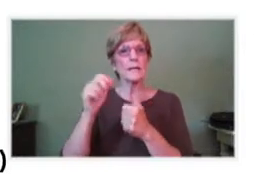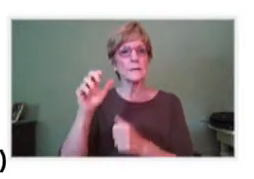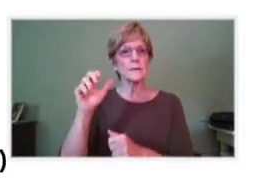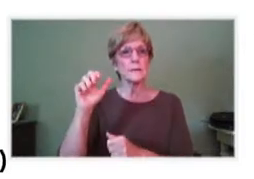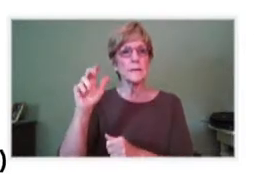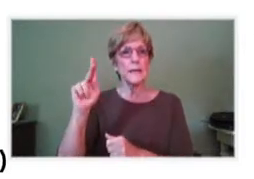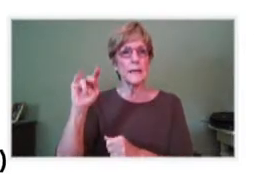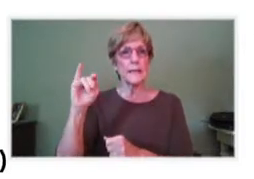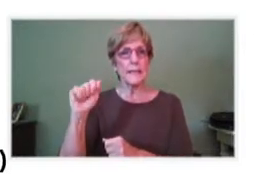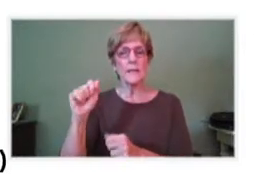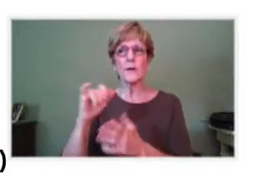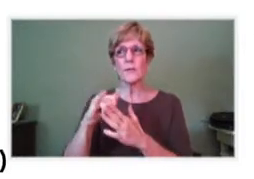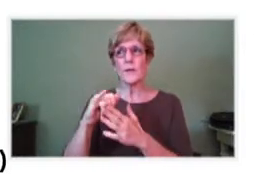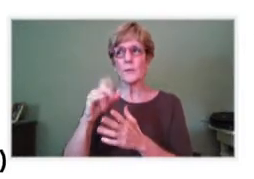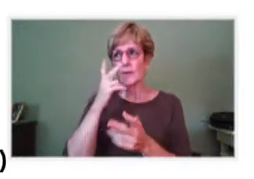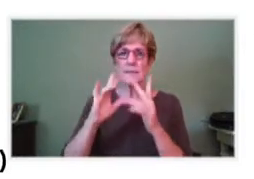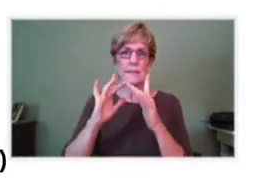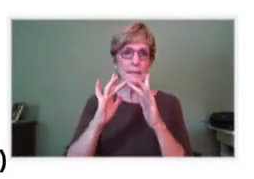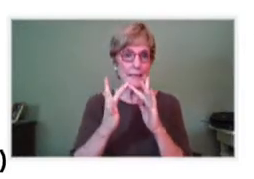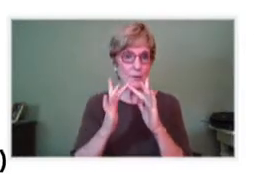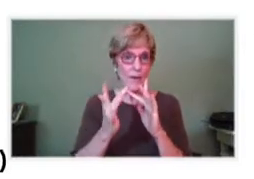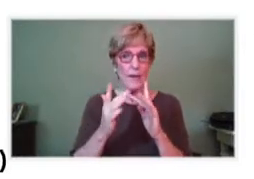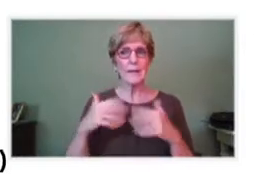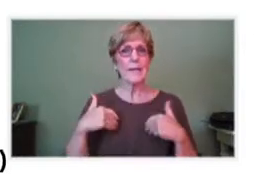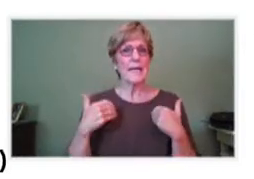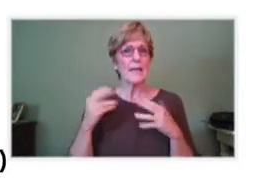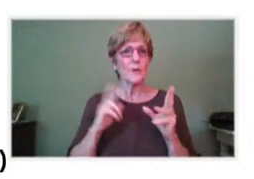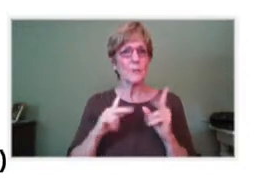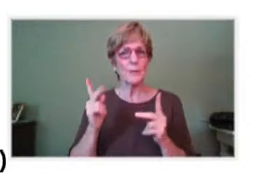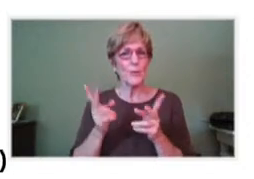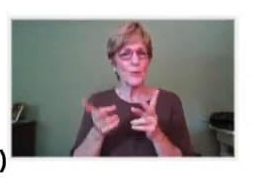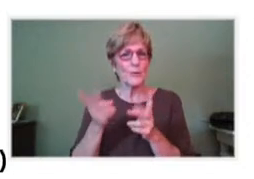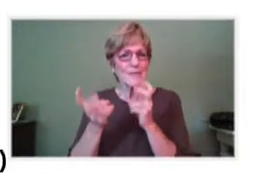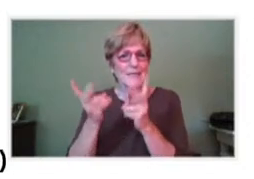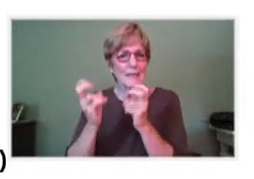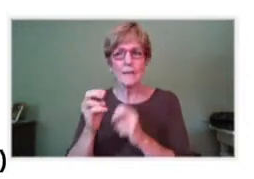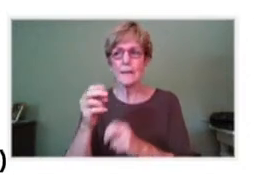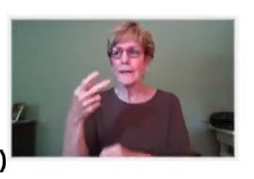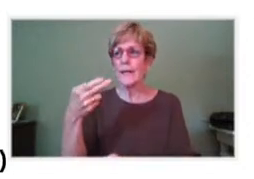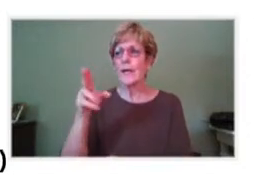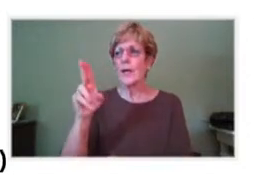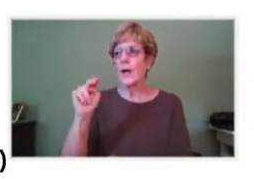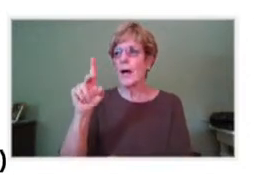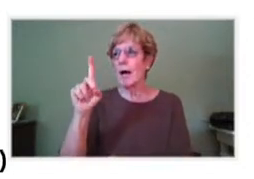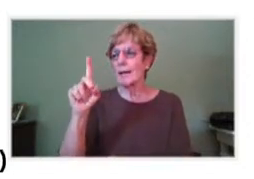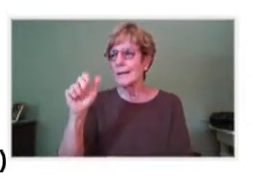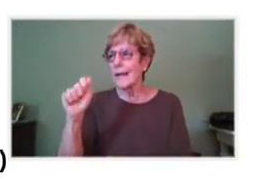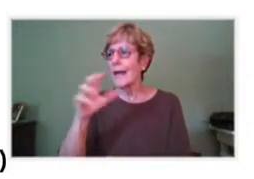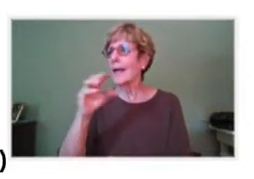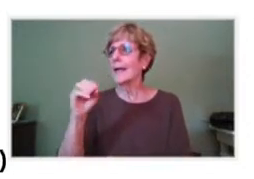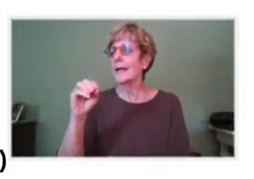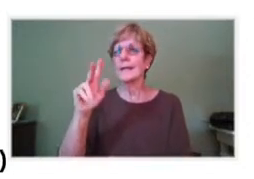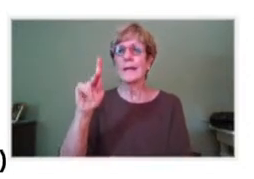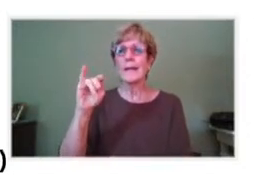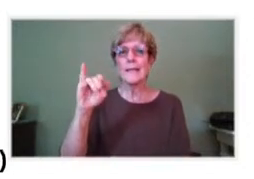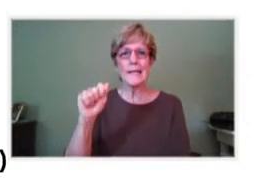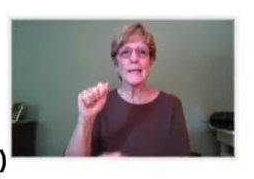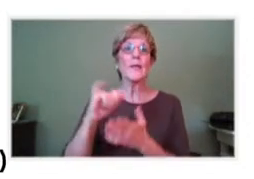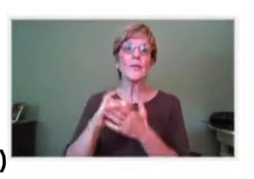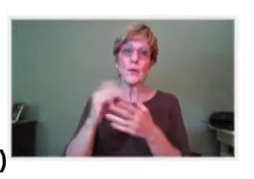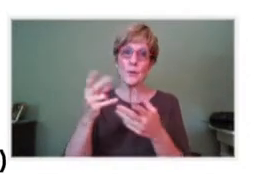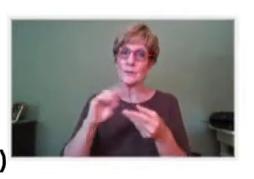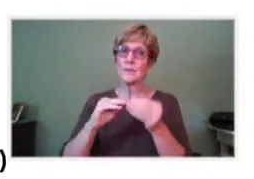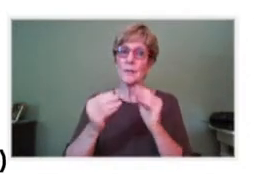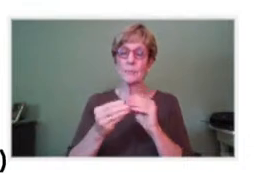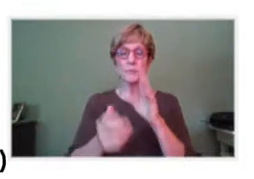seen over the internet, where young people are stealing Hyundais and Kias, and those numbers have gone up drastically